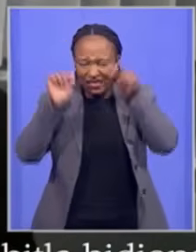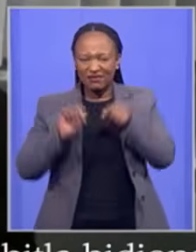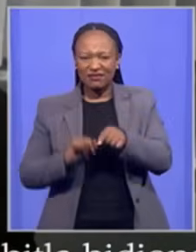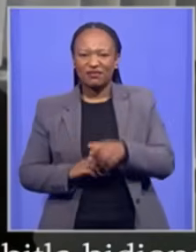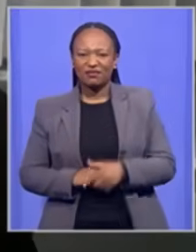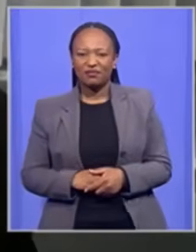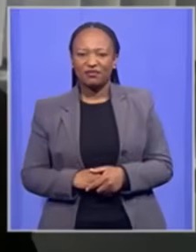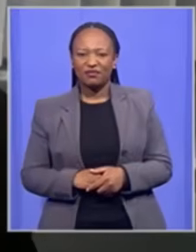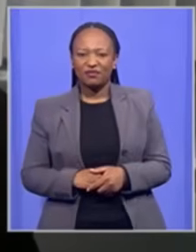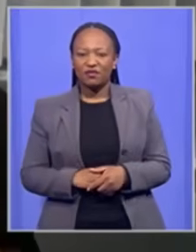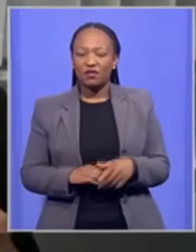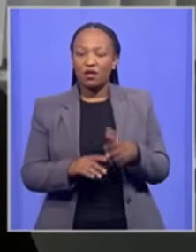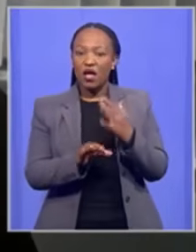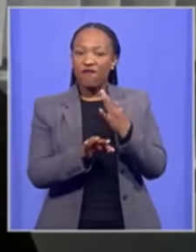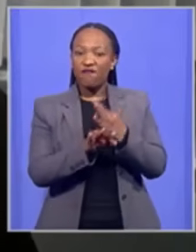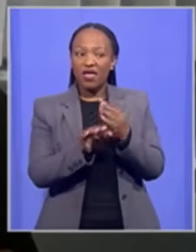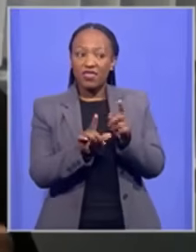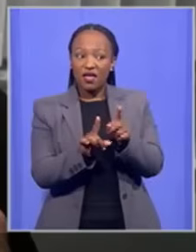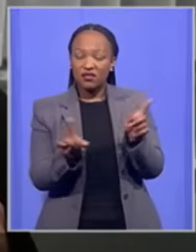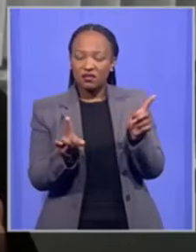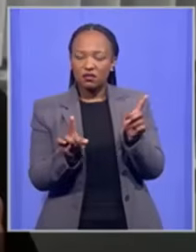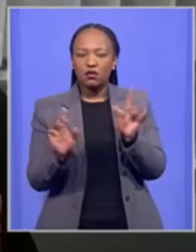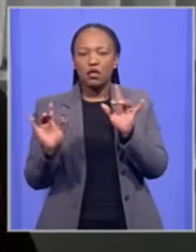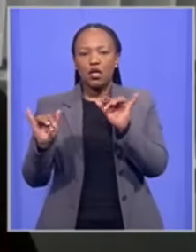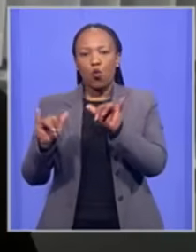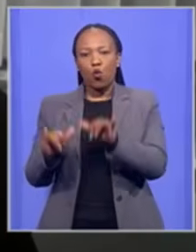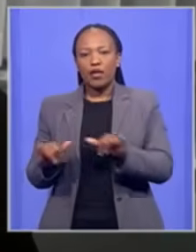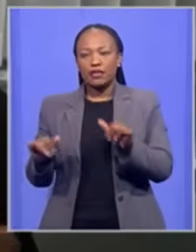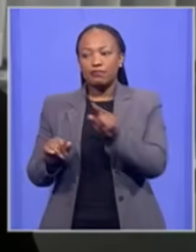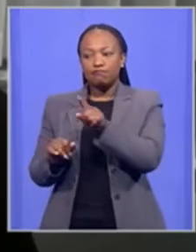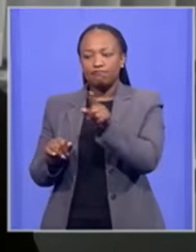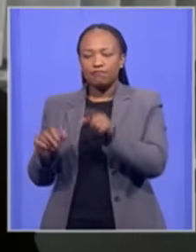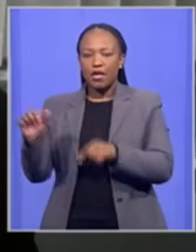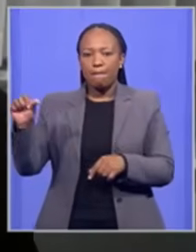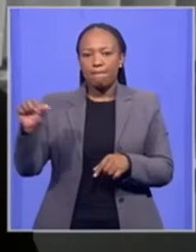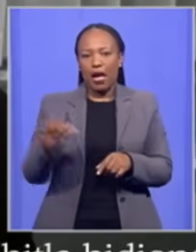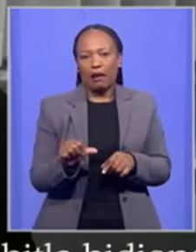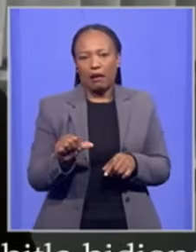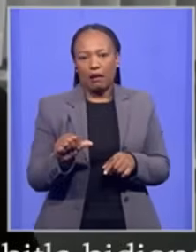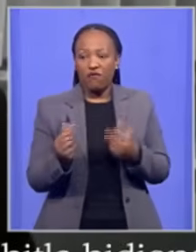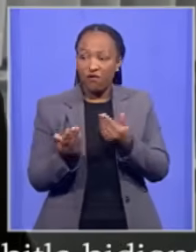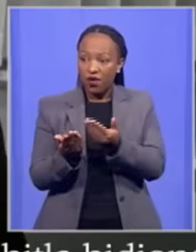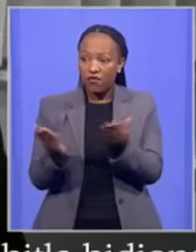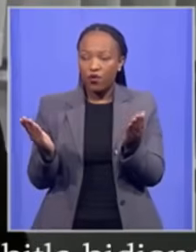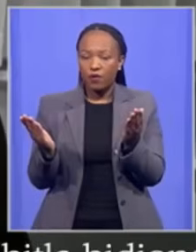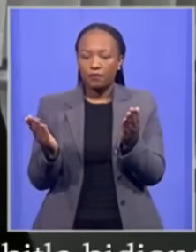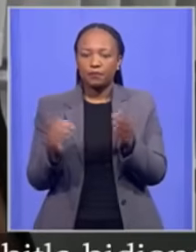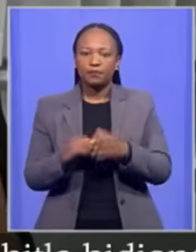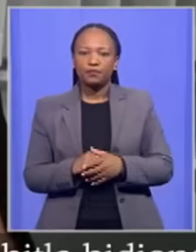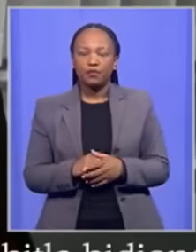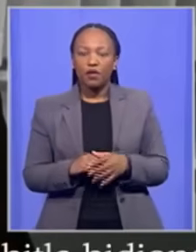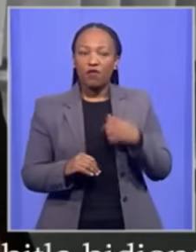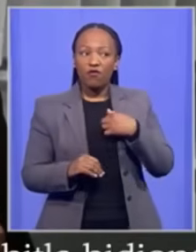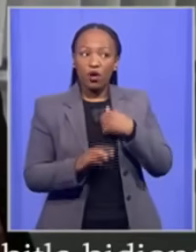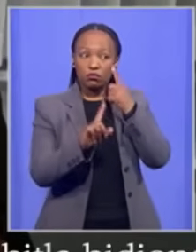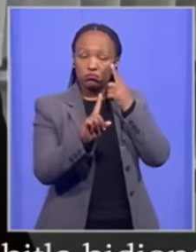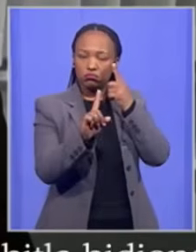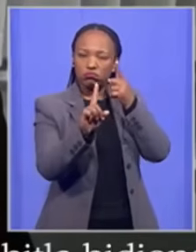return. We are all waiting for everyone's return. For us, the mission is very